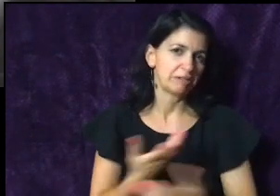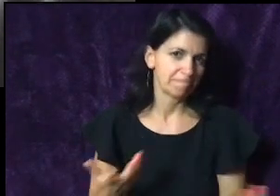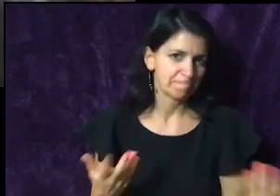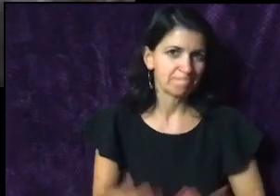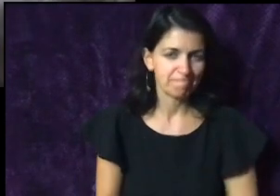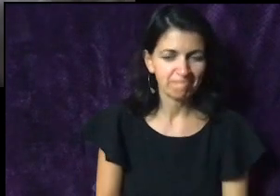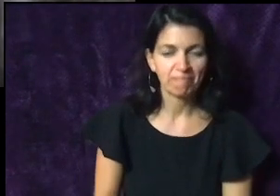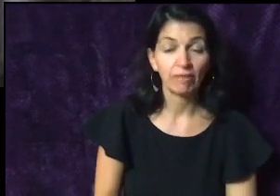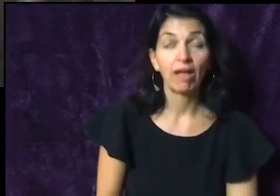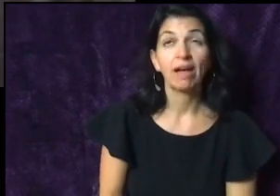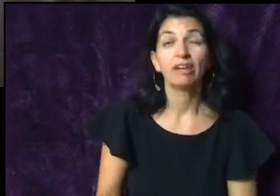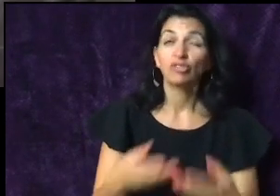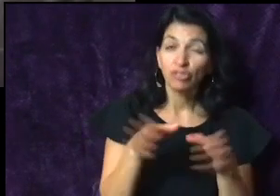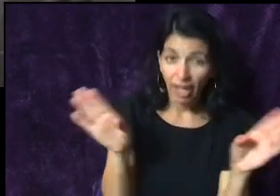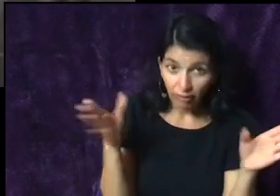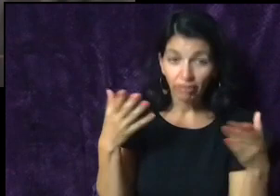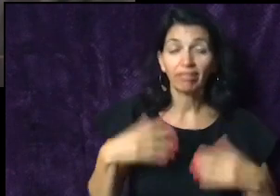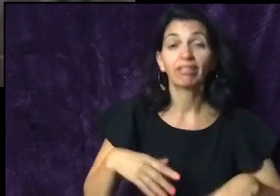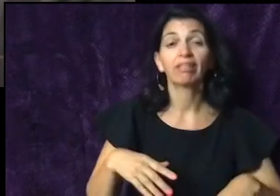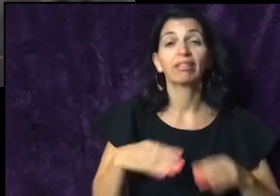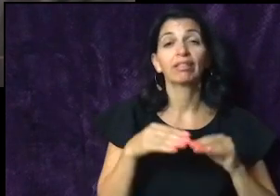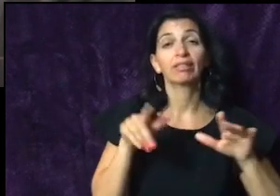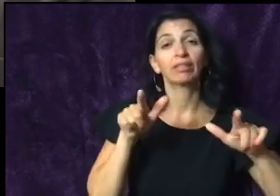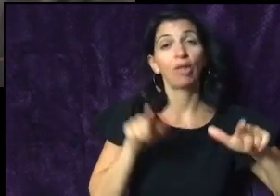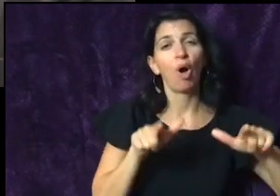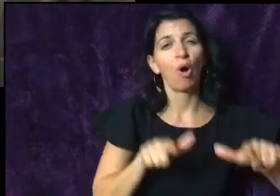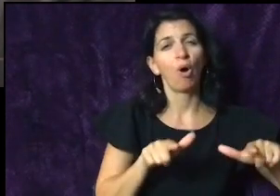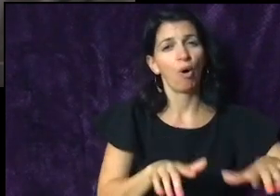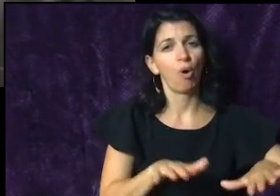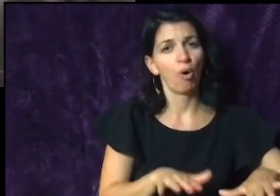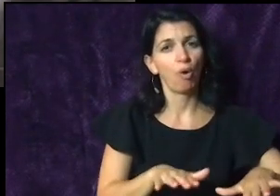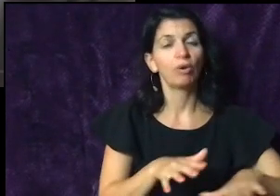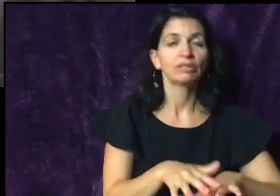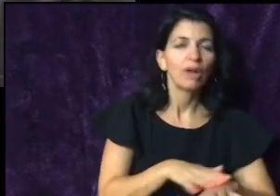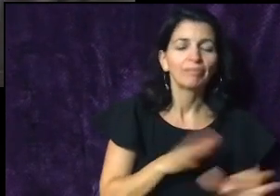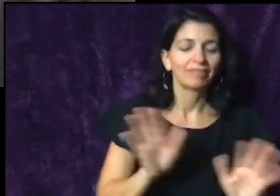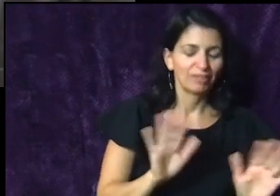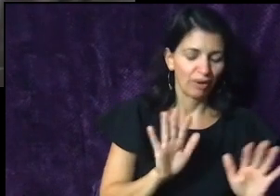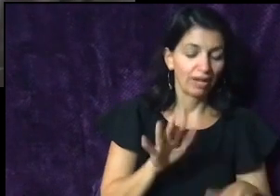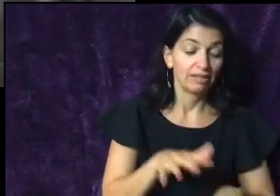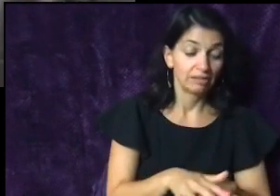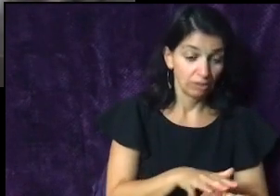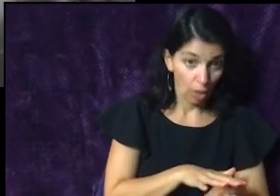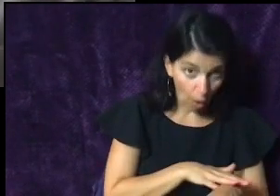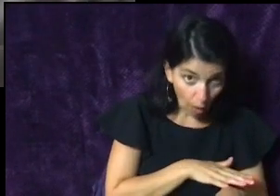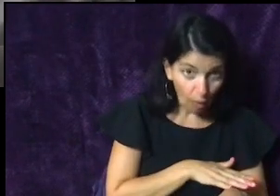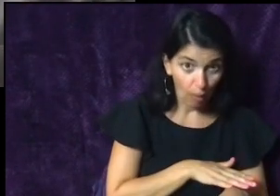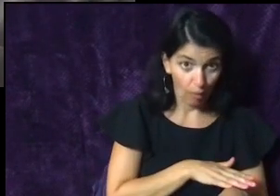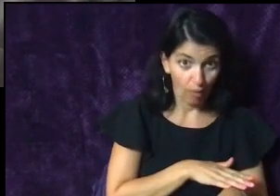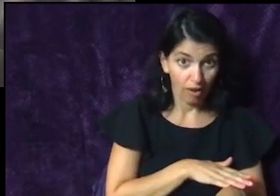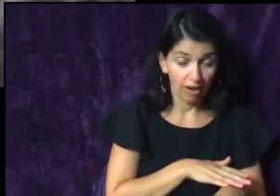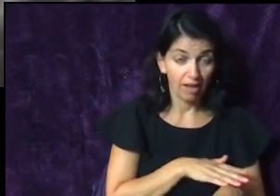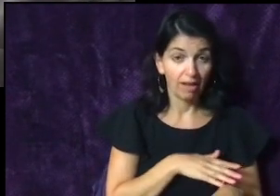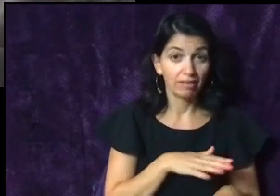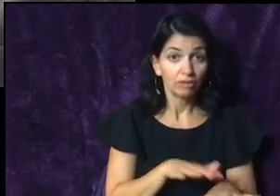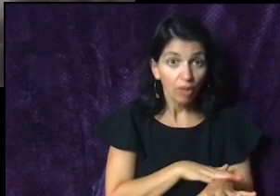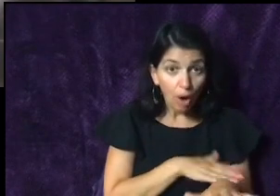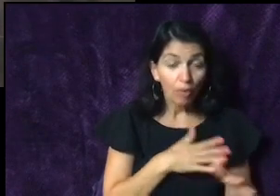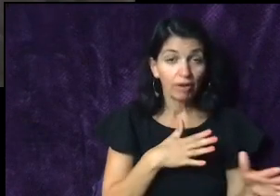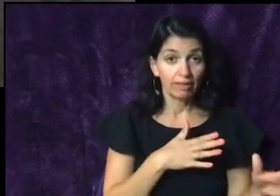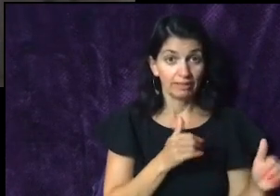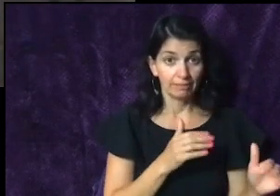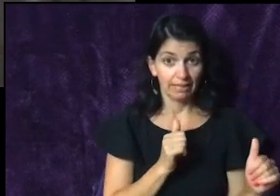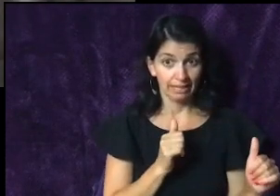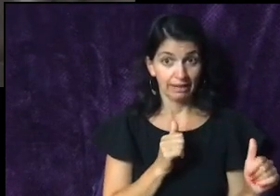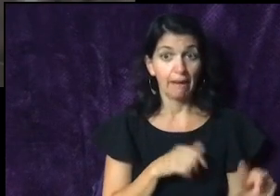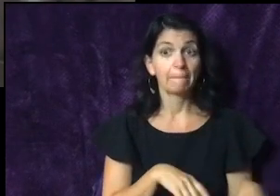And generally, the lower, the slower the speed, I try to use the right language, the right adjectives to describe